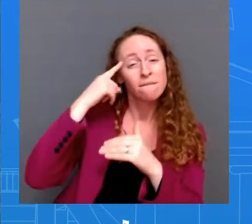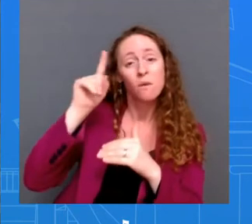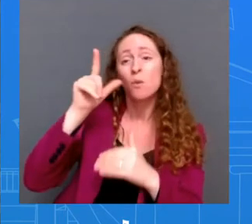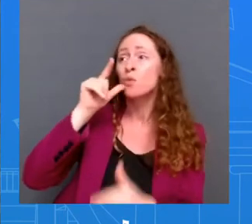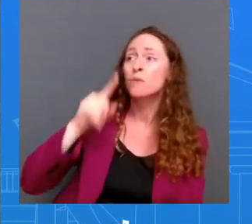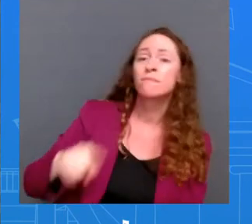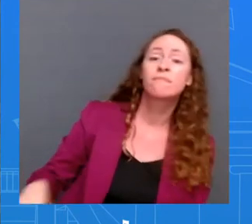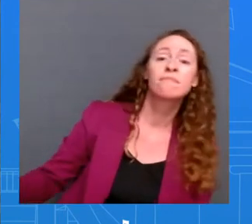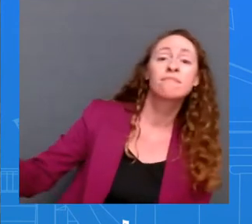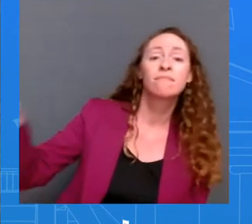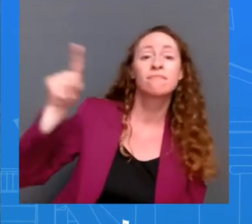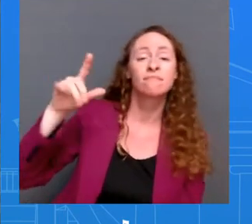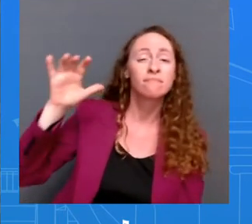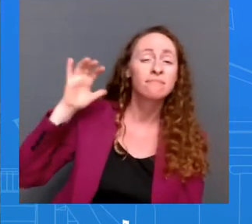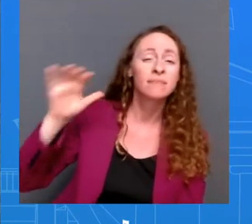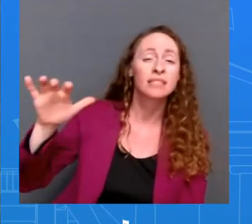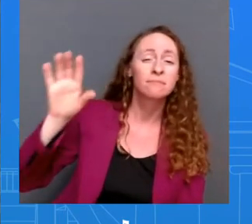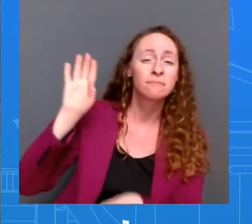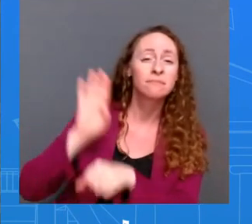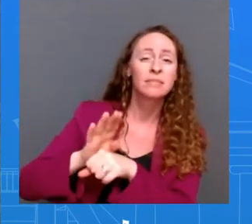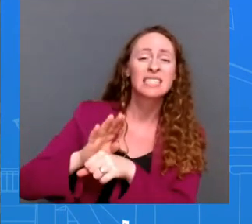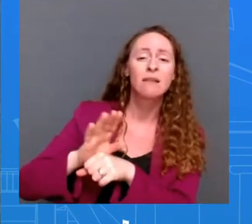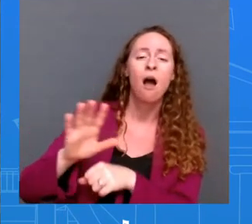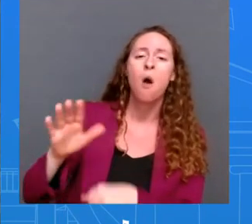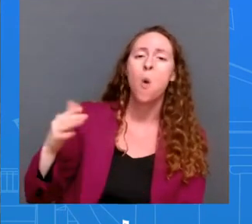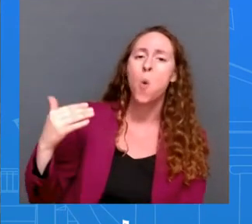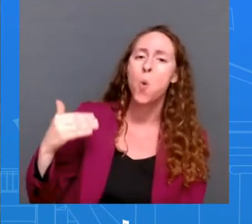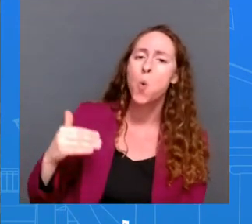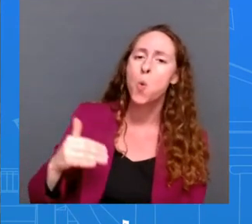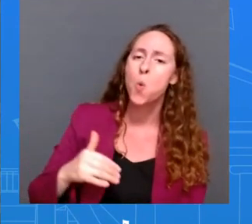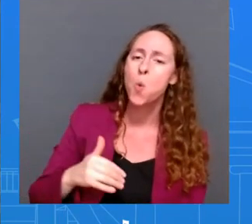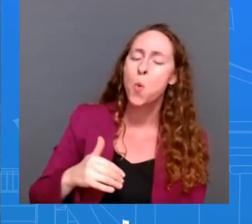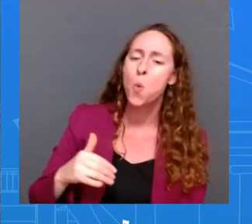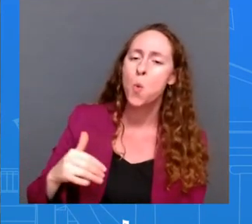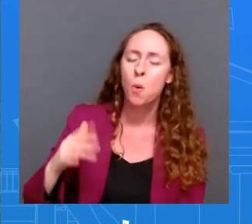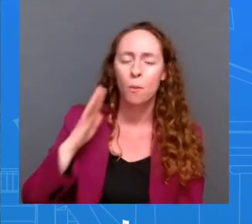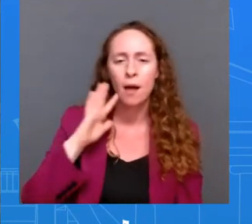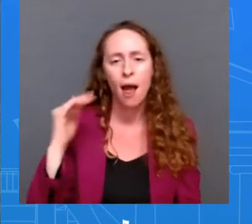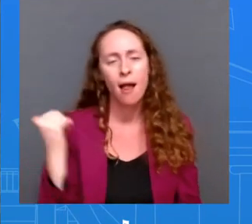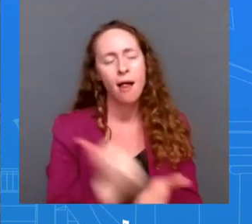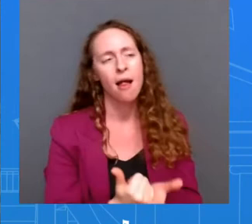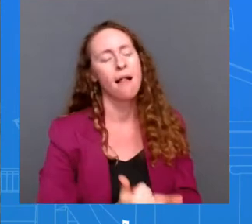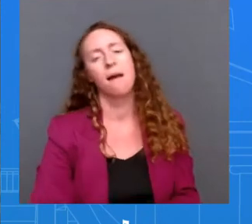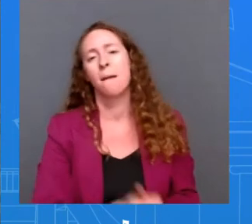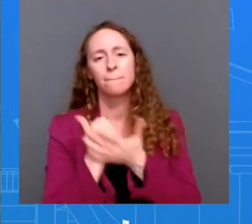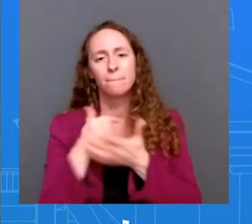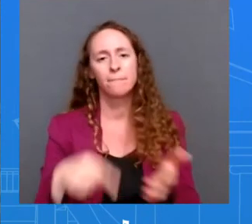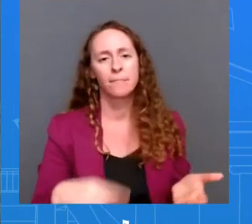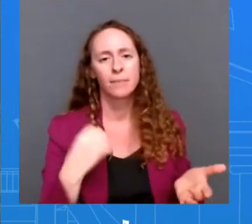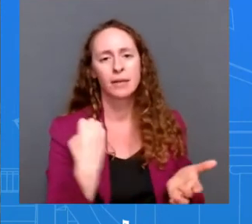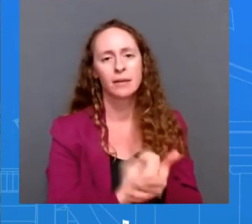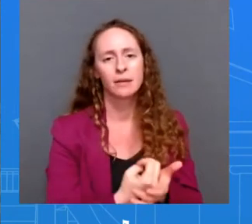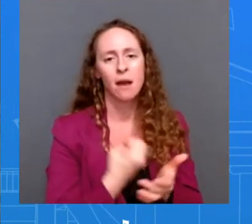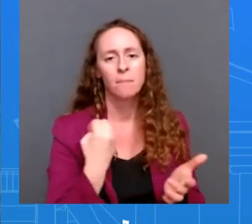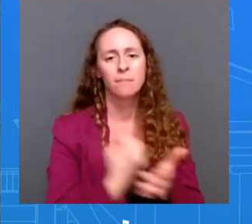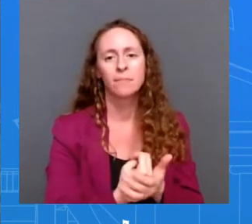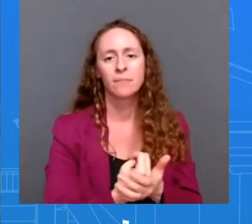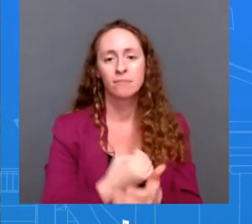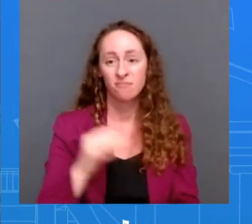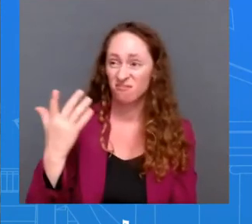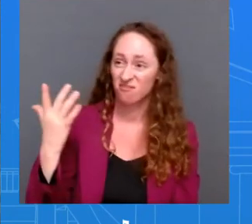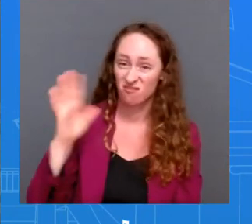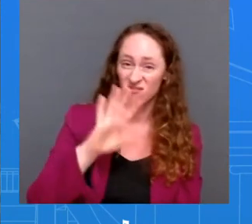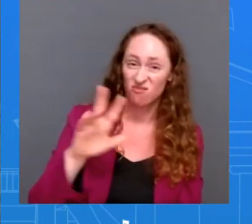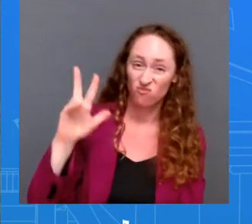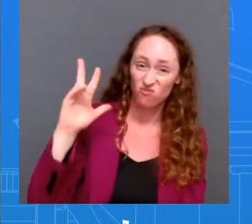a difference. It's going to be able to add that $300 billion so that we can bring down the deficit. It's going to be